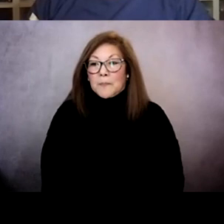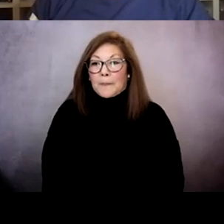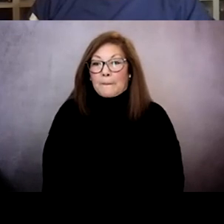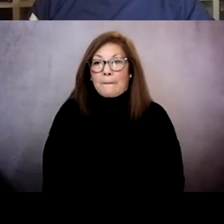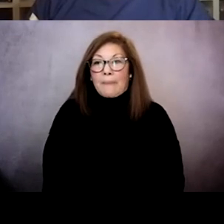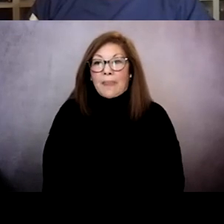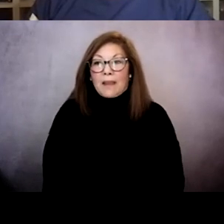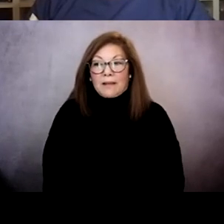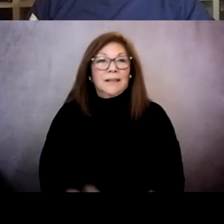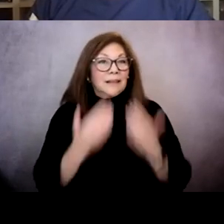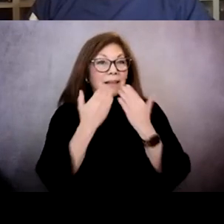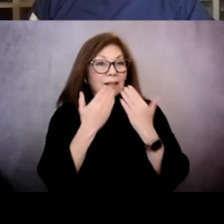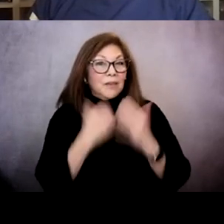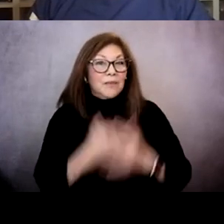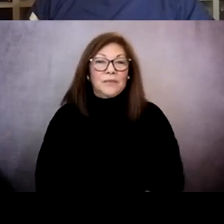want